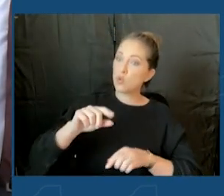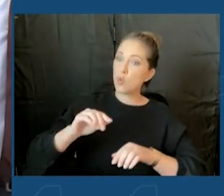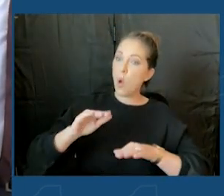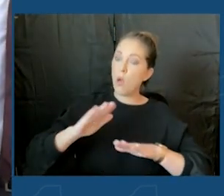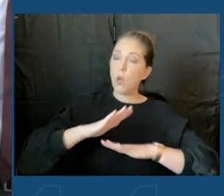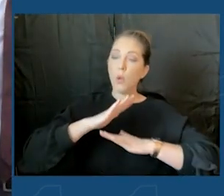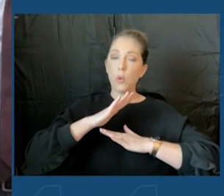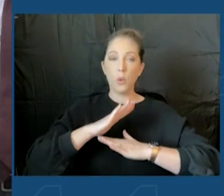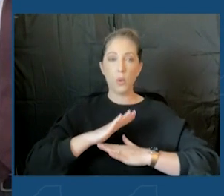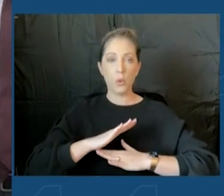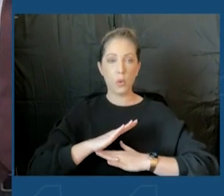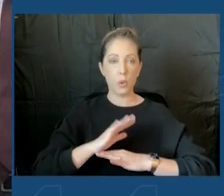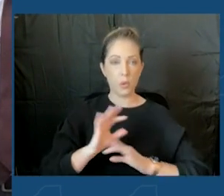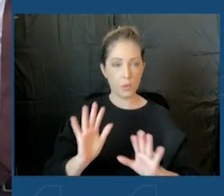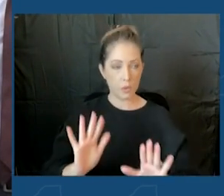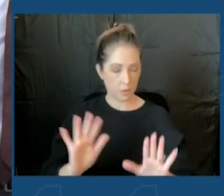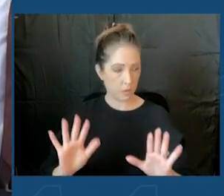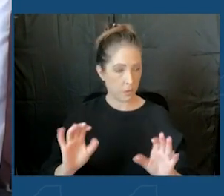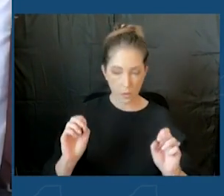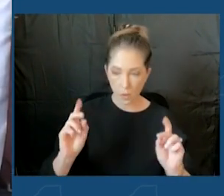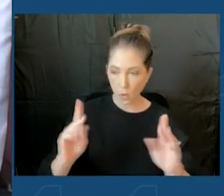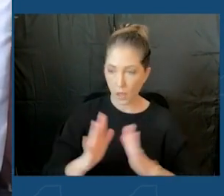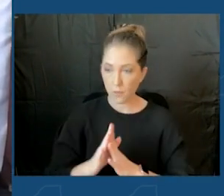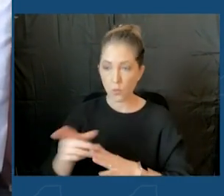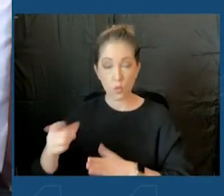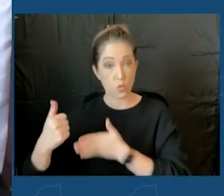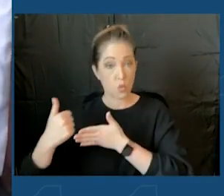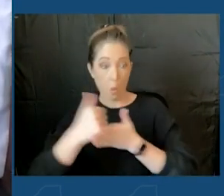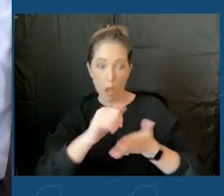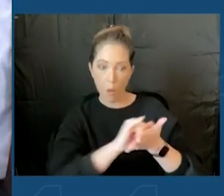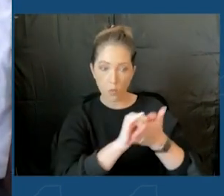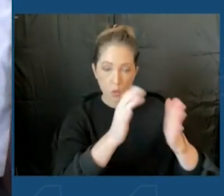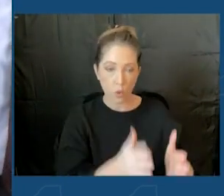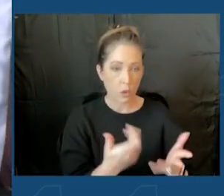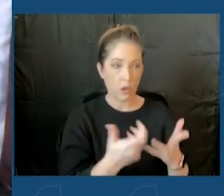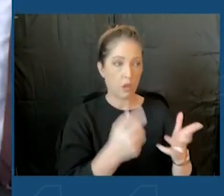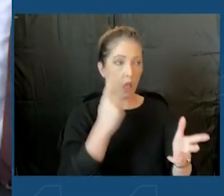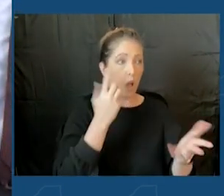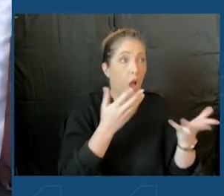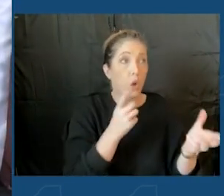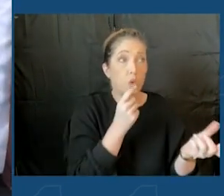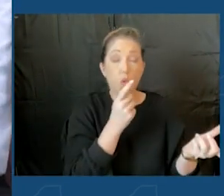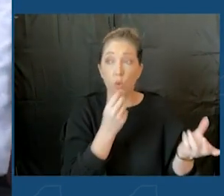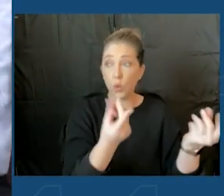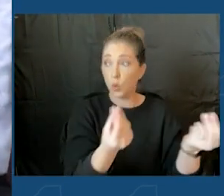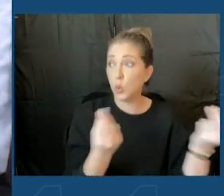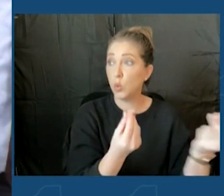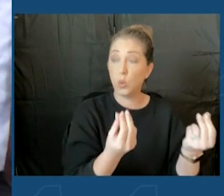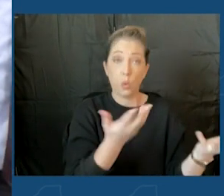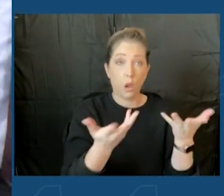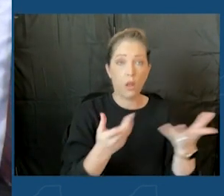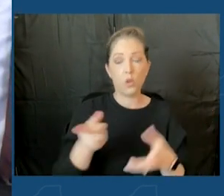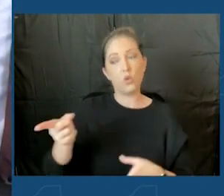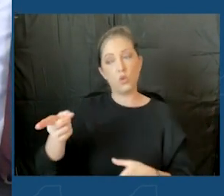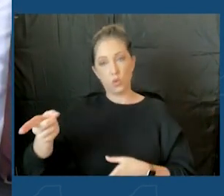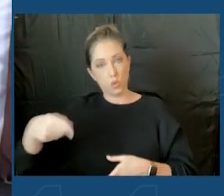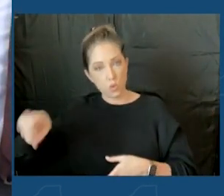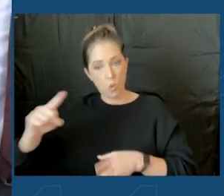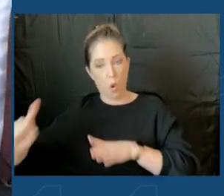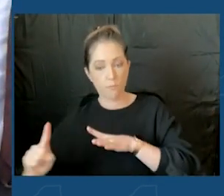terrified New Yorkers in search of leadership at that time when they're like, who do we turn to? You showed up and you helped them as